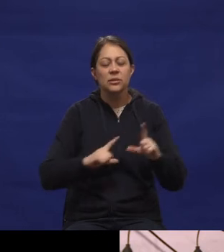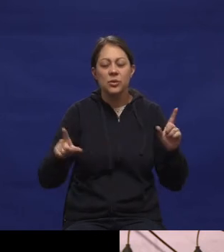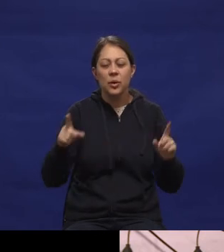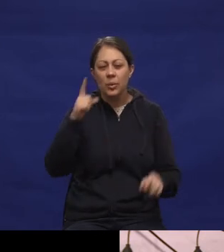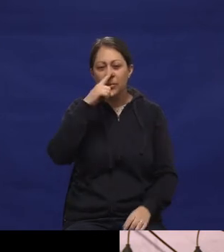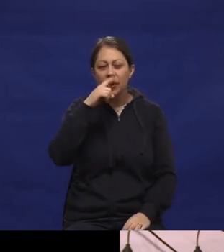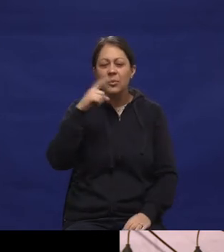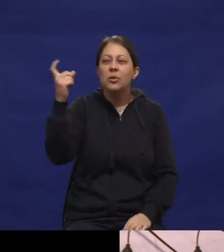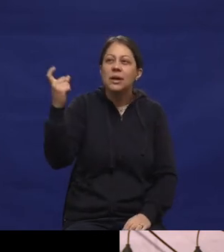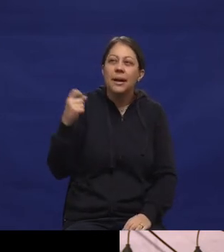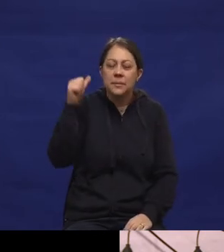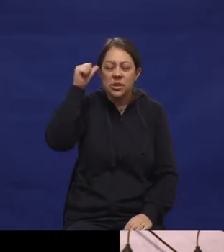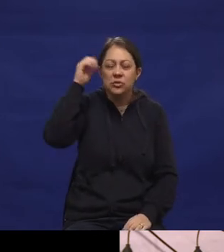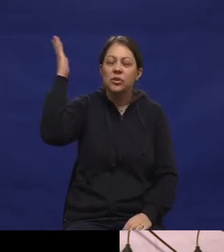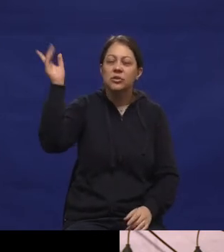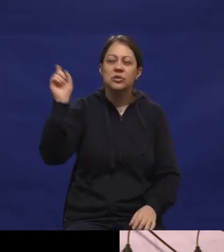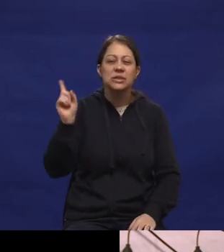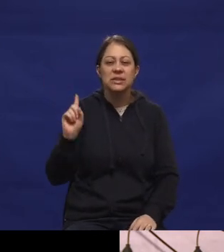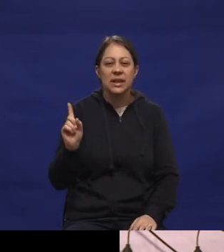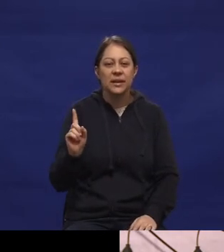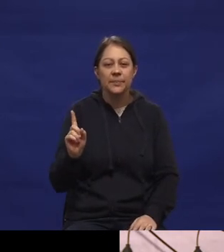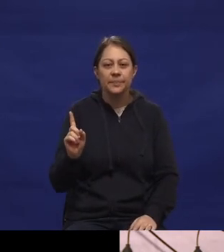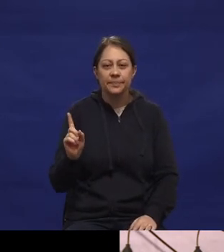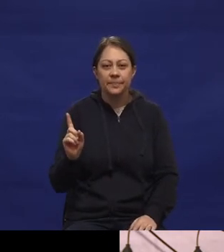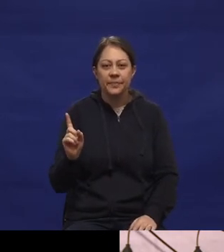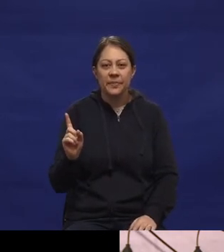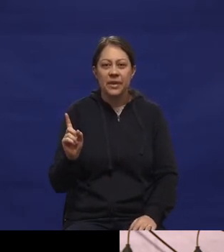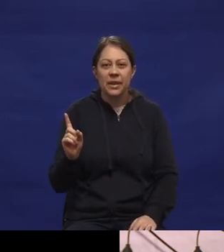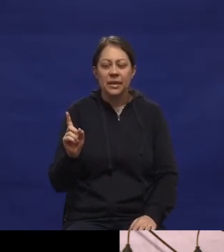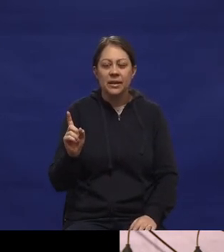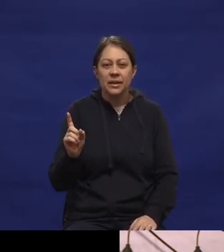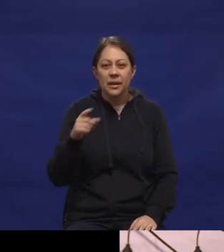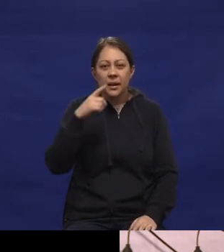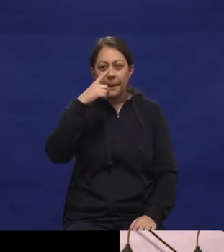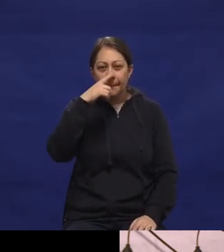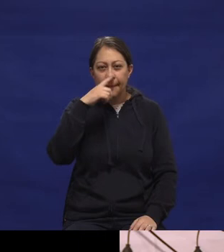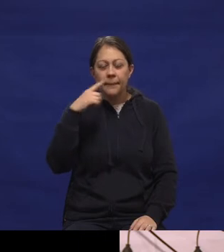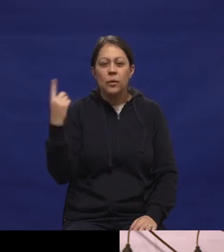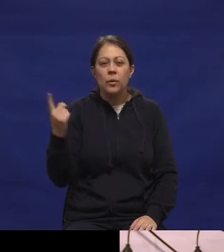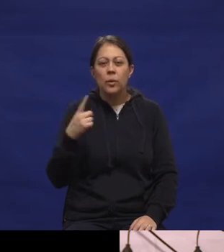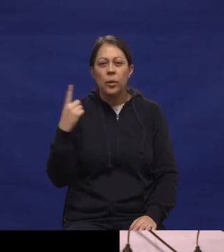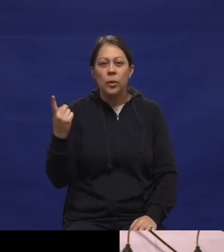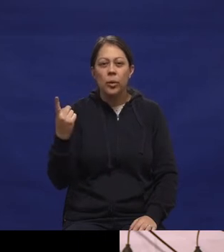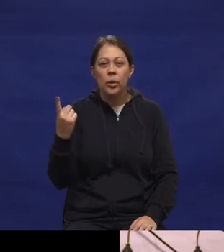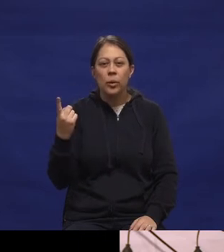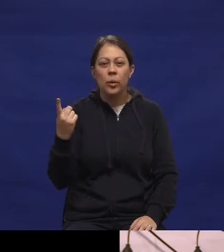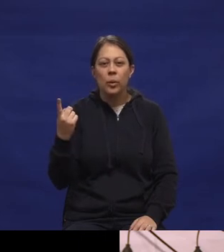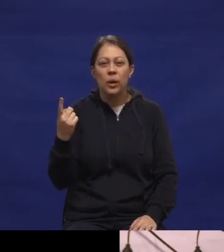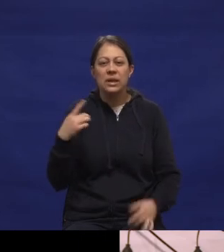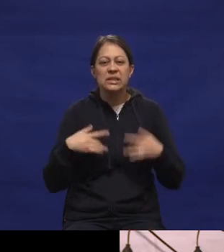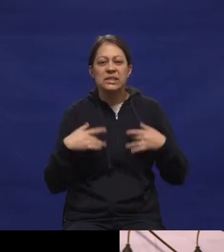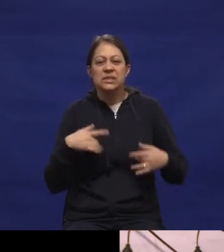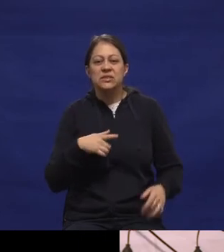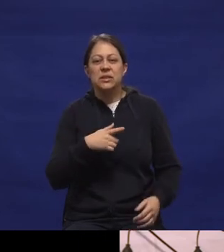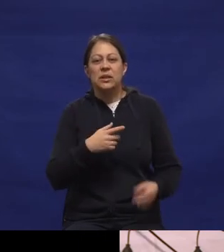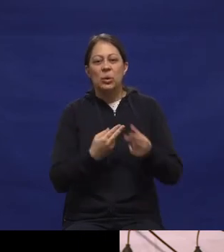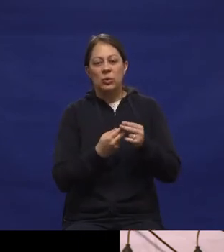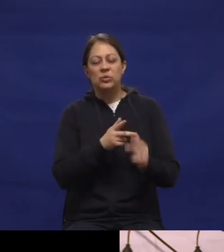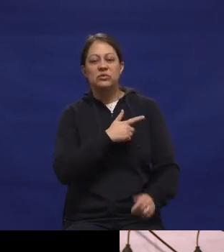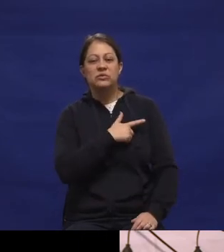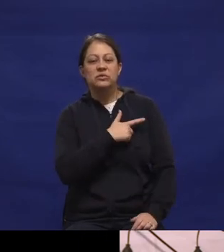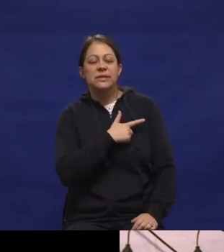You would come to know You. And Father, I pray today that those who, Lord, are in fear would